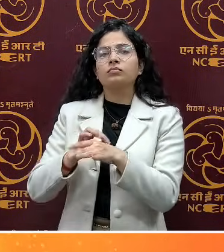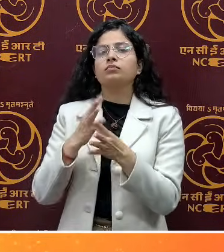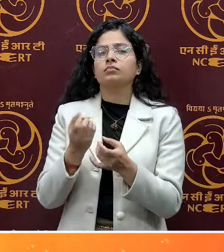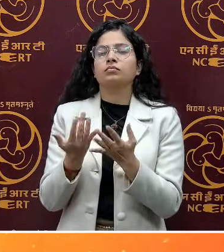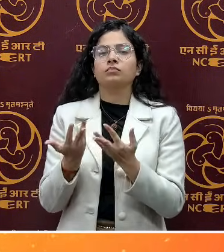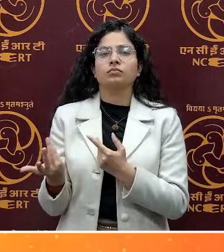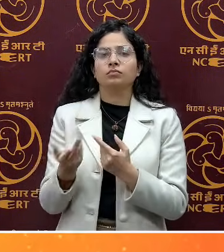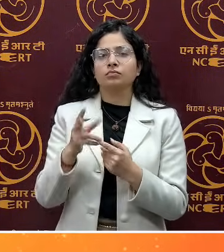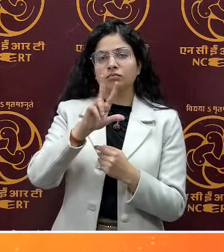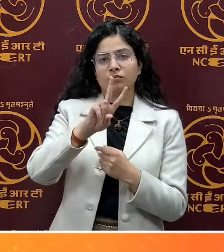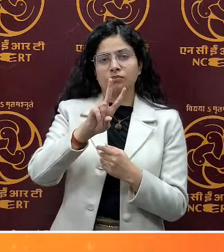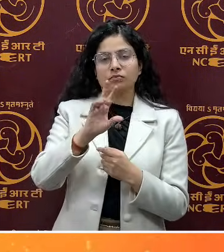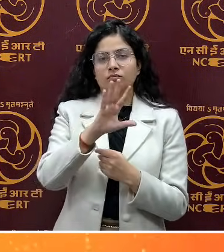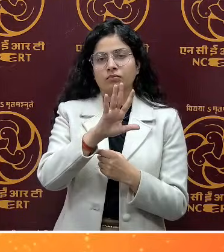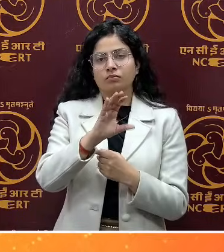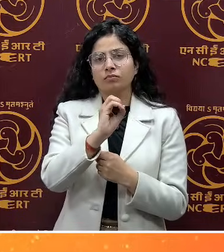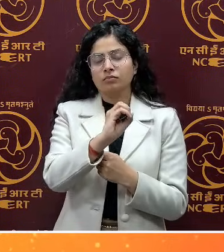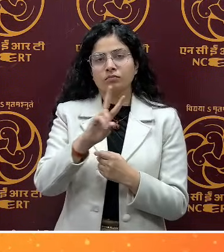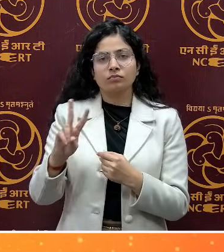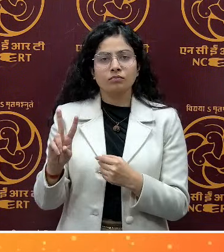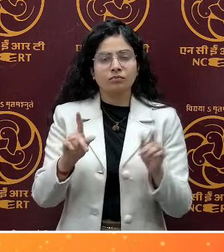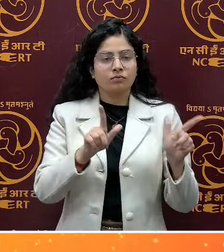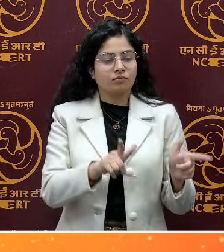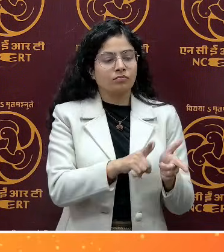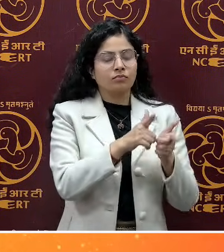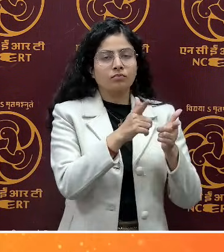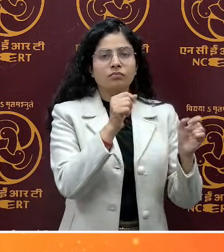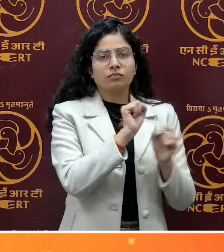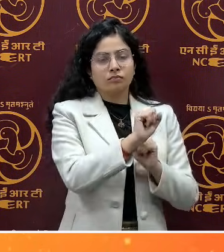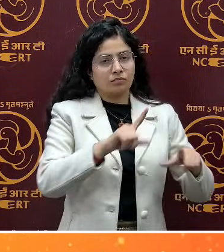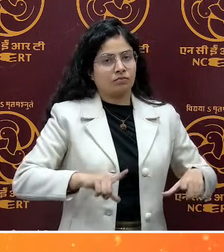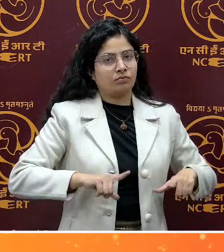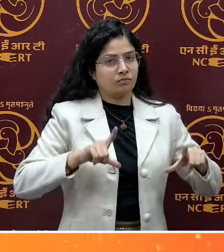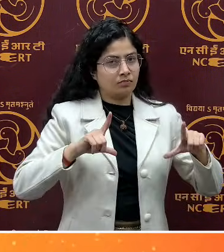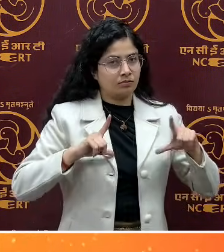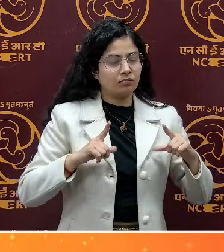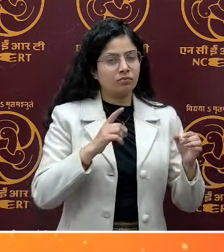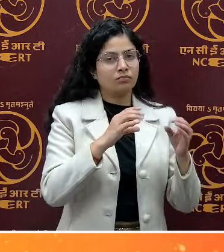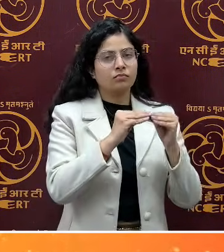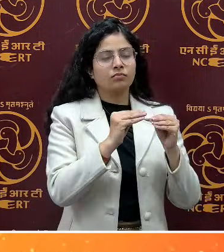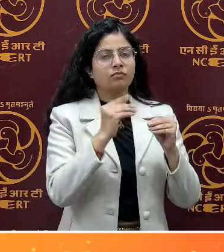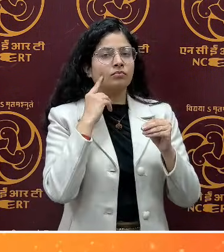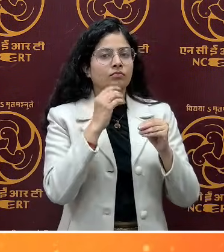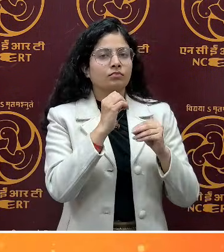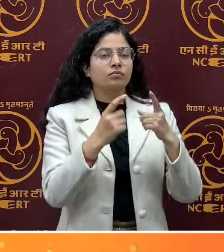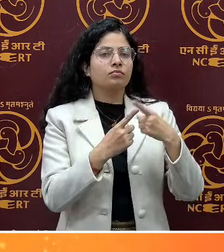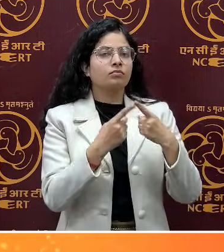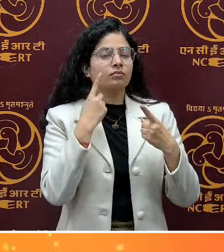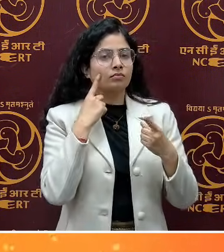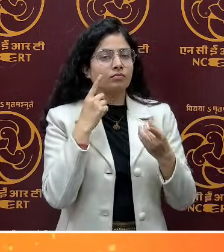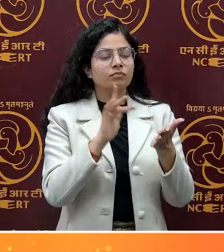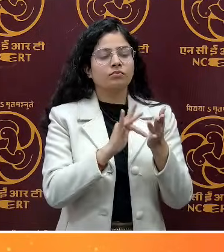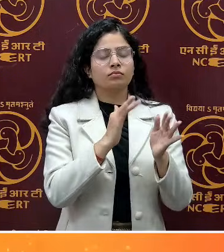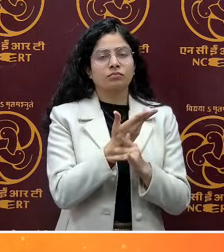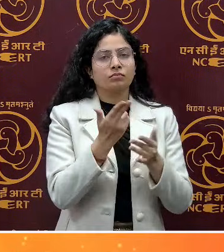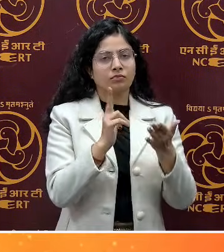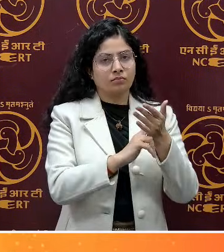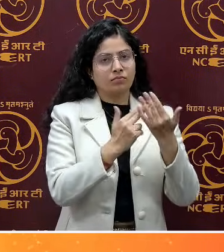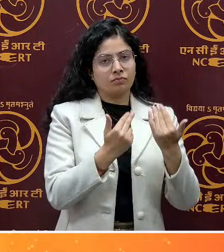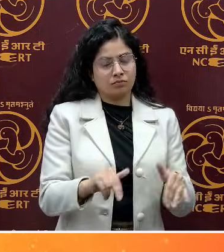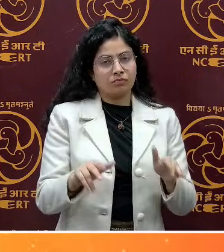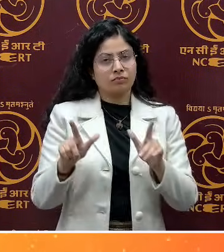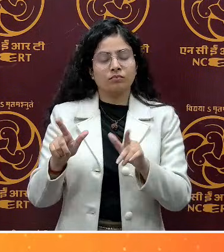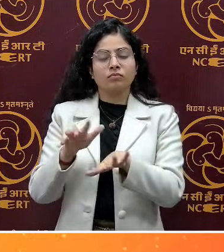oxygen to breathe. So plants are the living factors, the biotic factors which are present in the environment, and